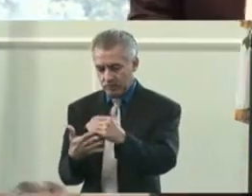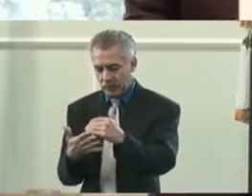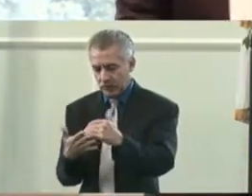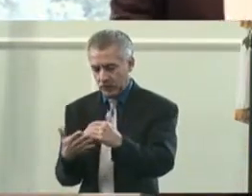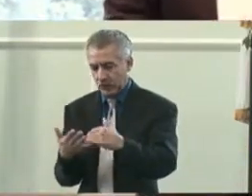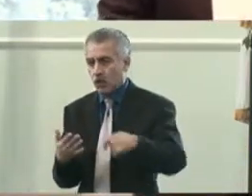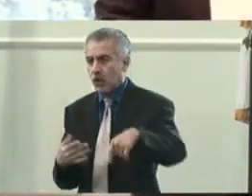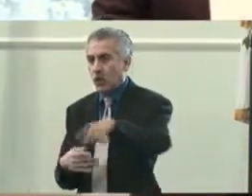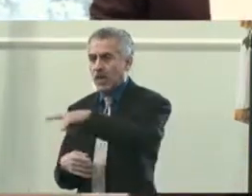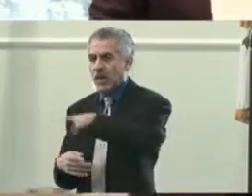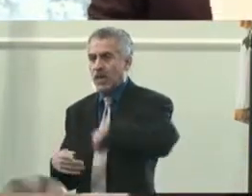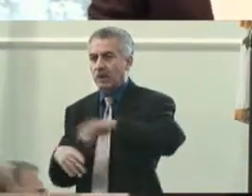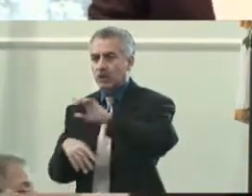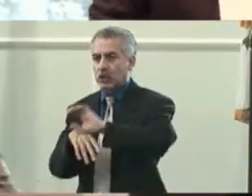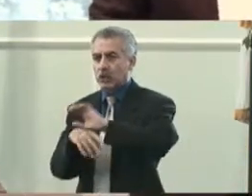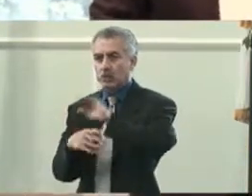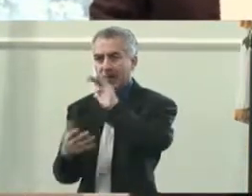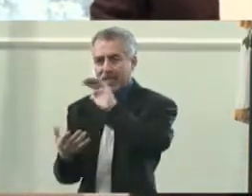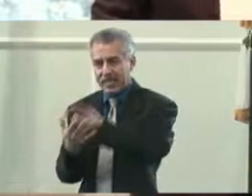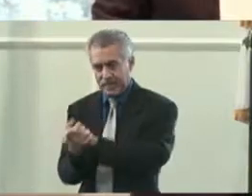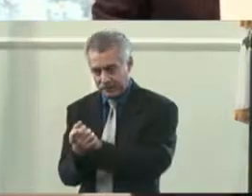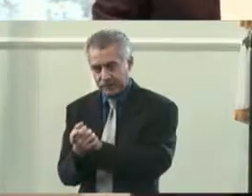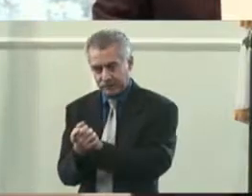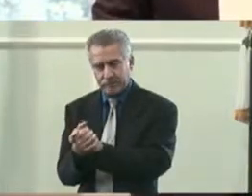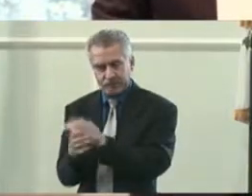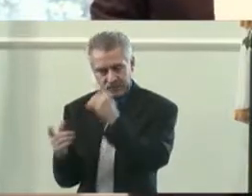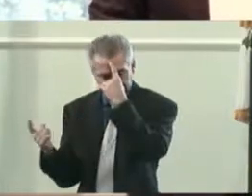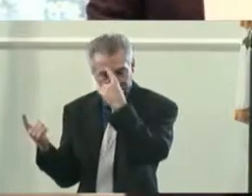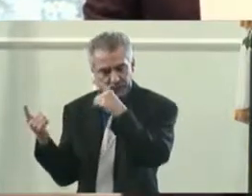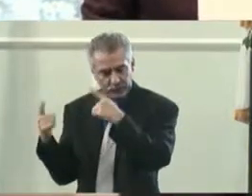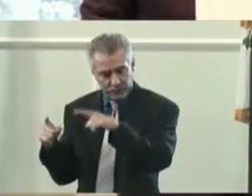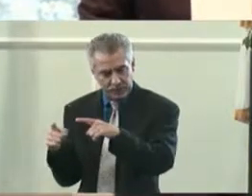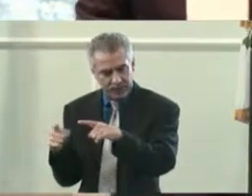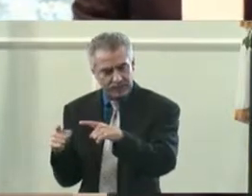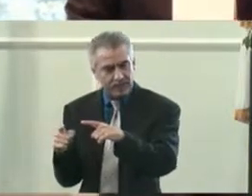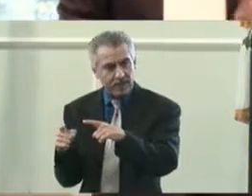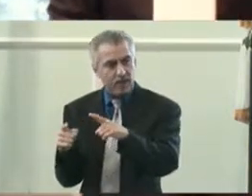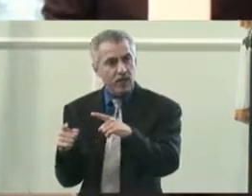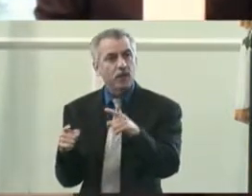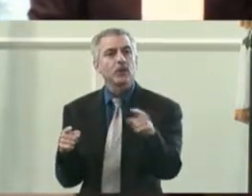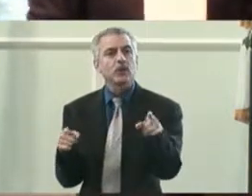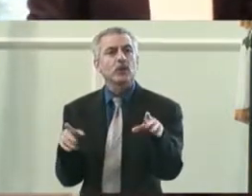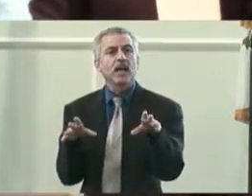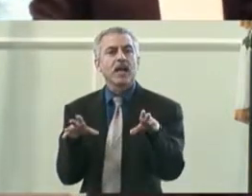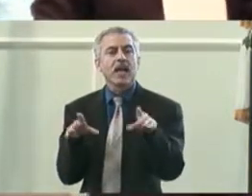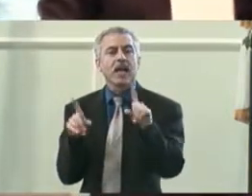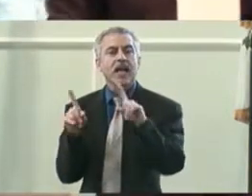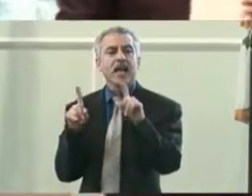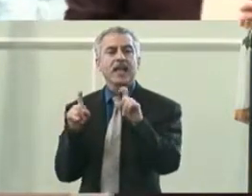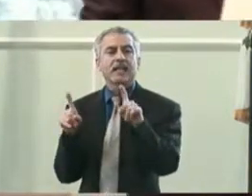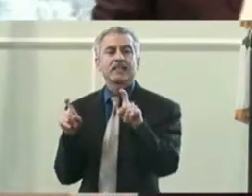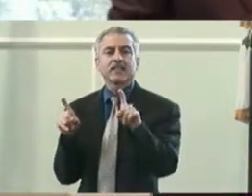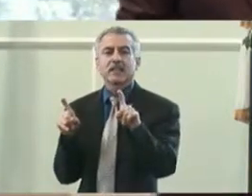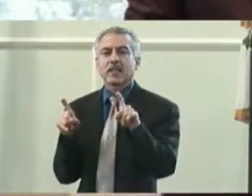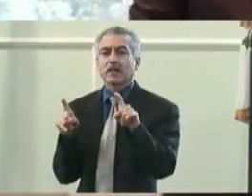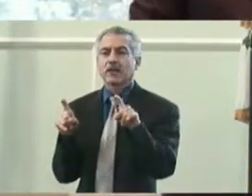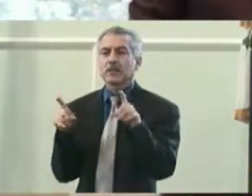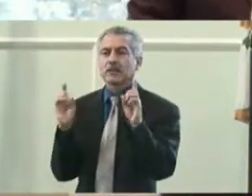individually. And so at this time, what I'd like to ask if there is a motion to accept them into our